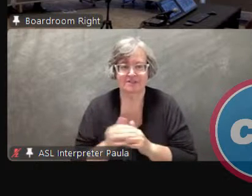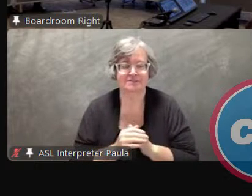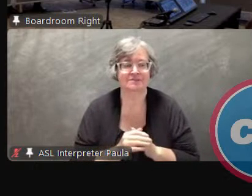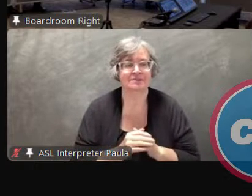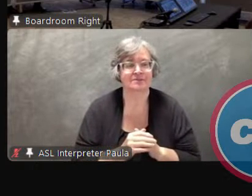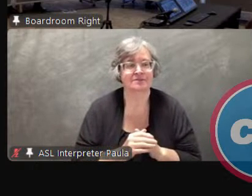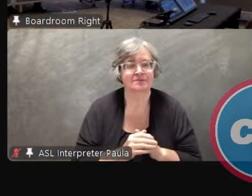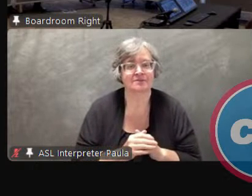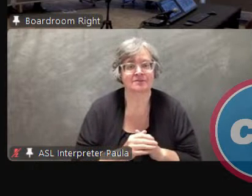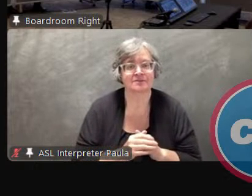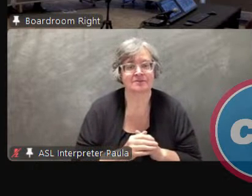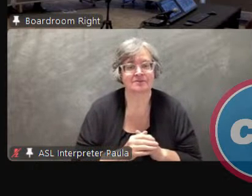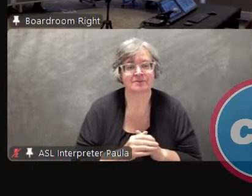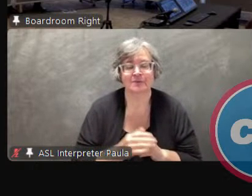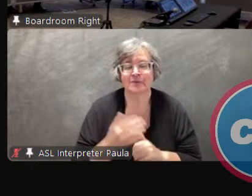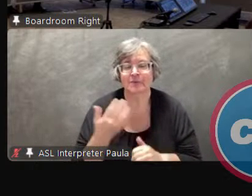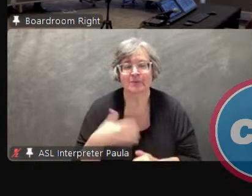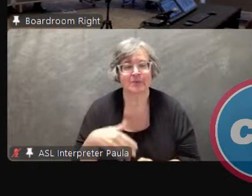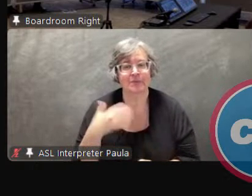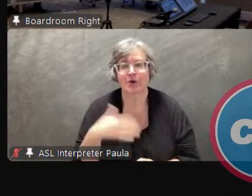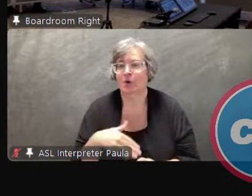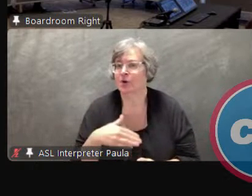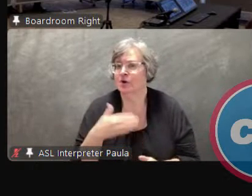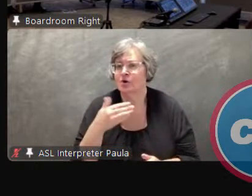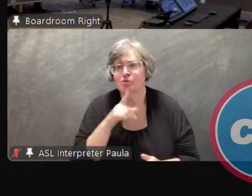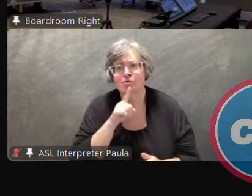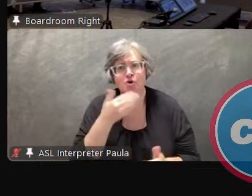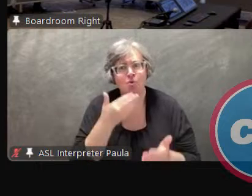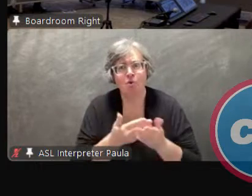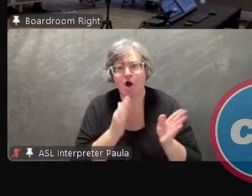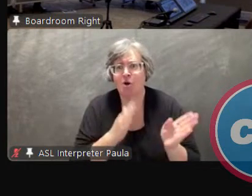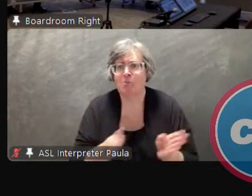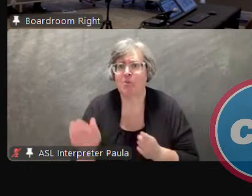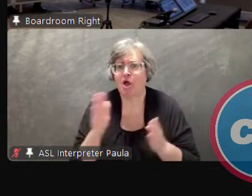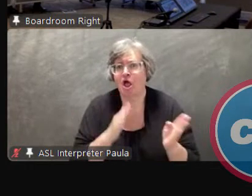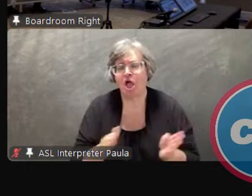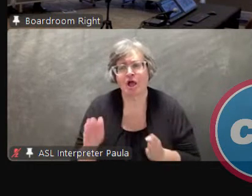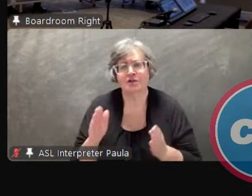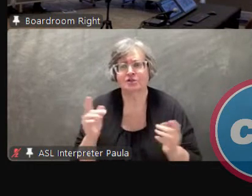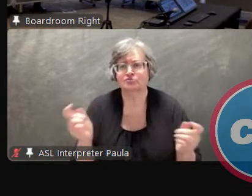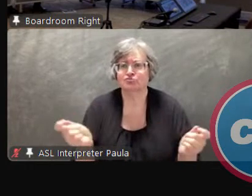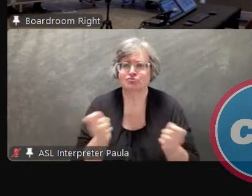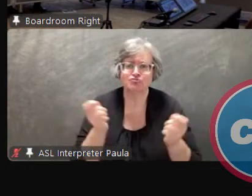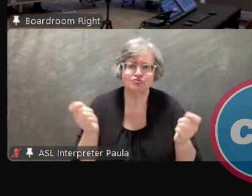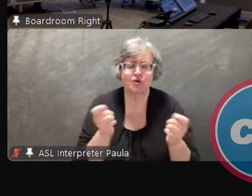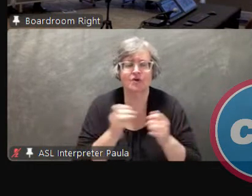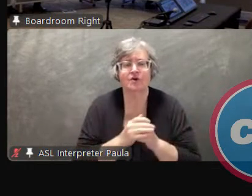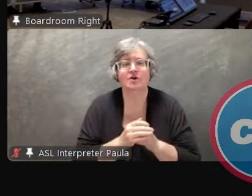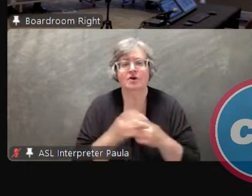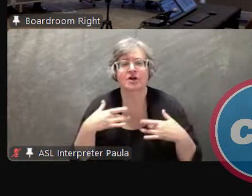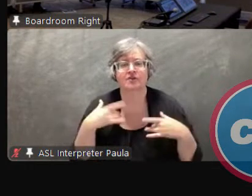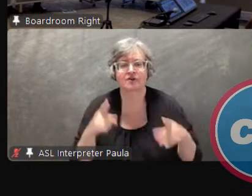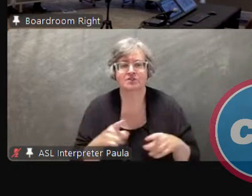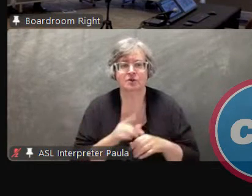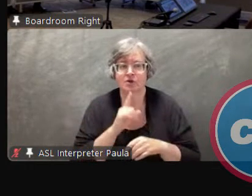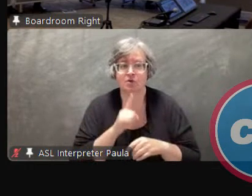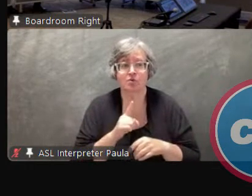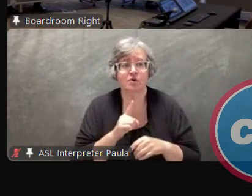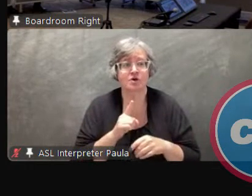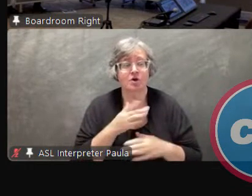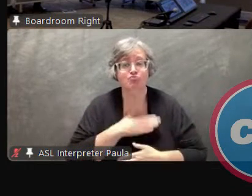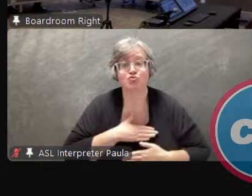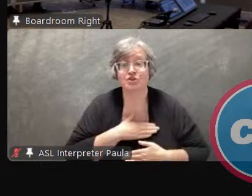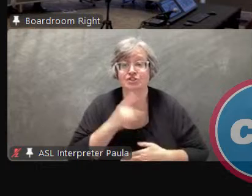I cannot say enough about this well-planned and beautifully executed event, which was included participation by the Chicago Police and Fire